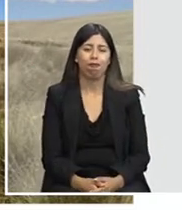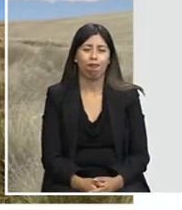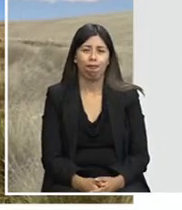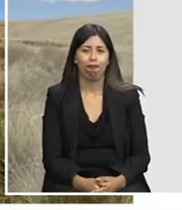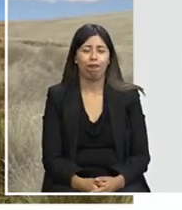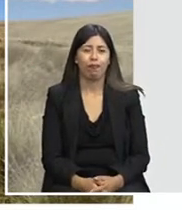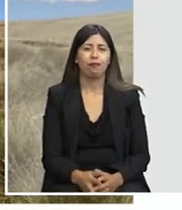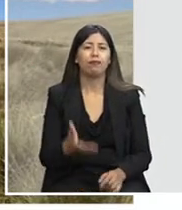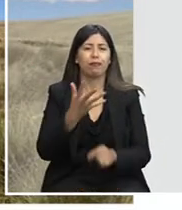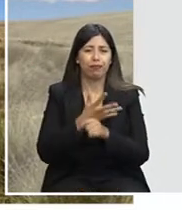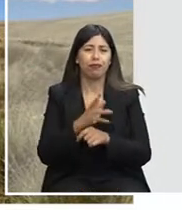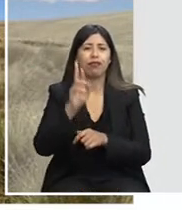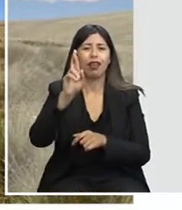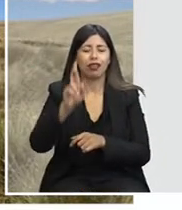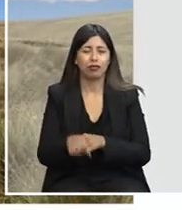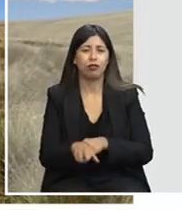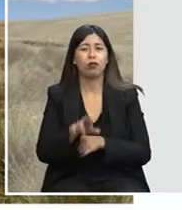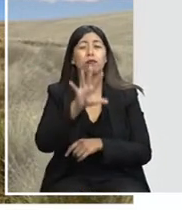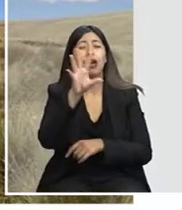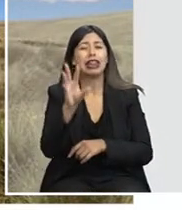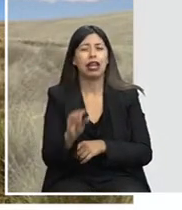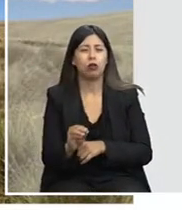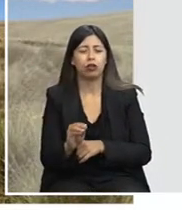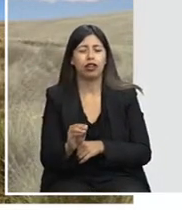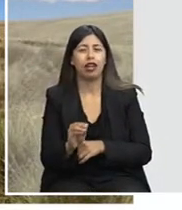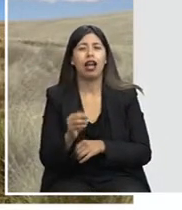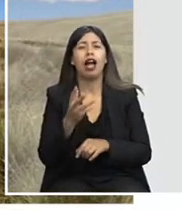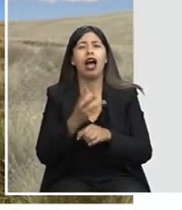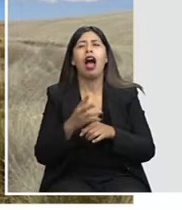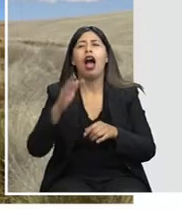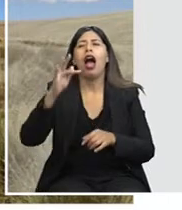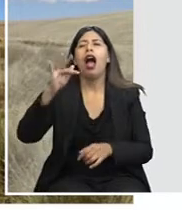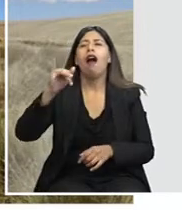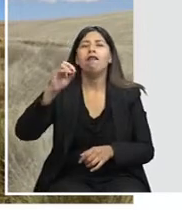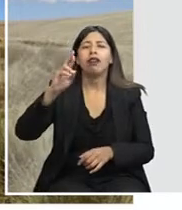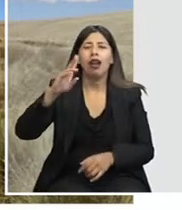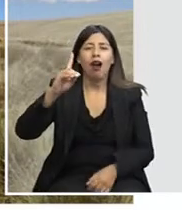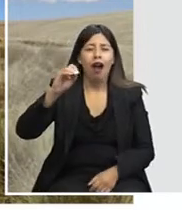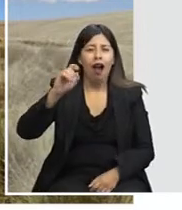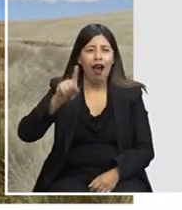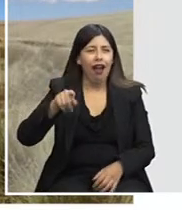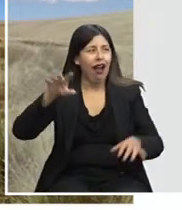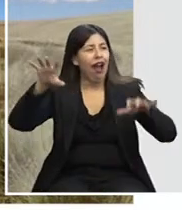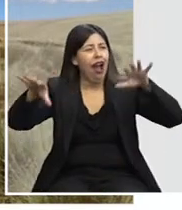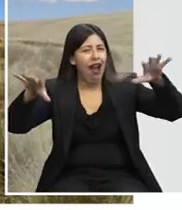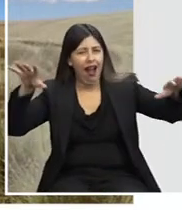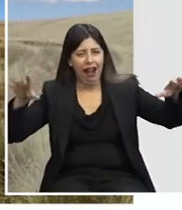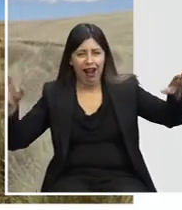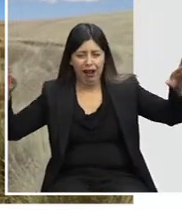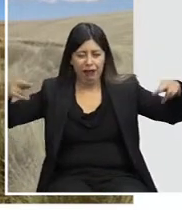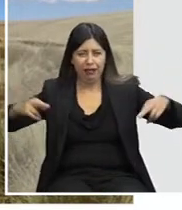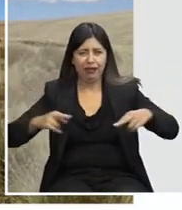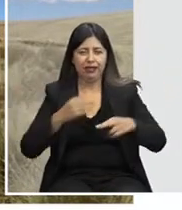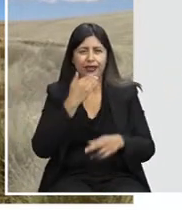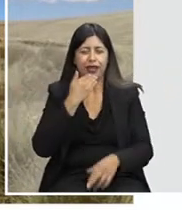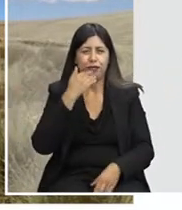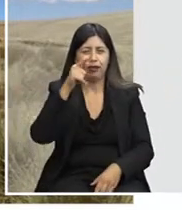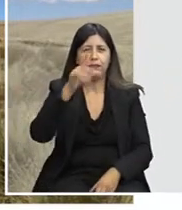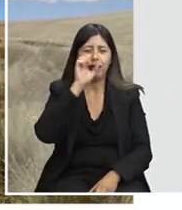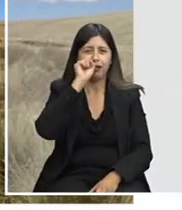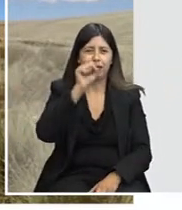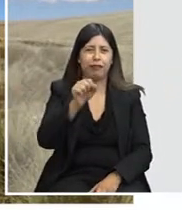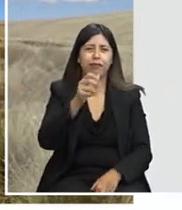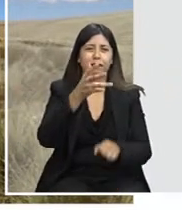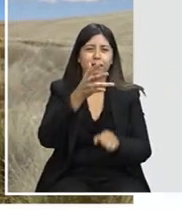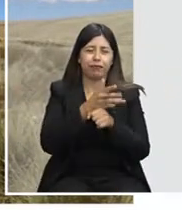fertility issues in fjords, and you've got a situation in Peru where the retreating glaciers are causing toxicity in the river waters.